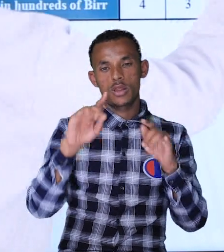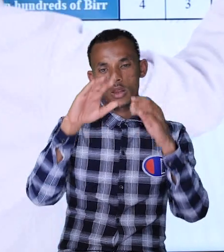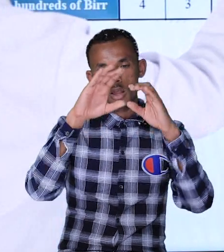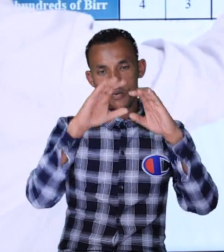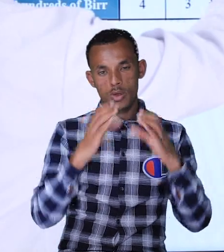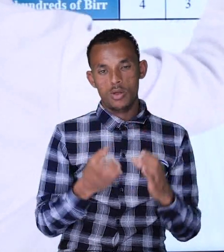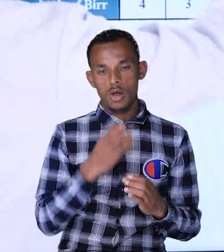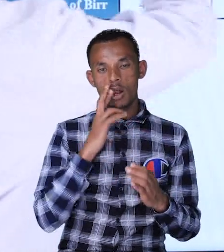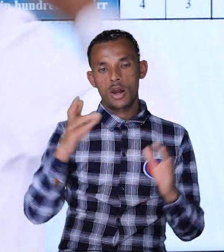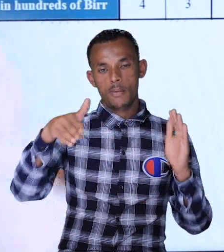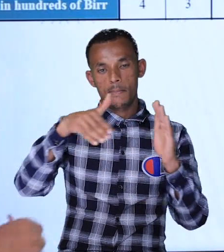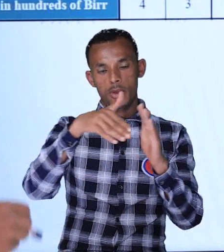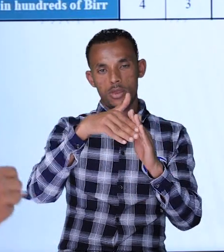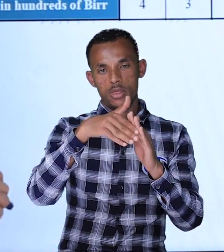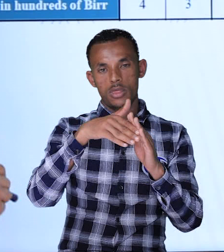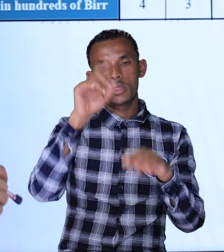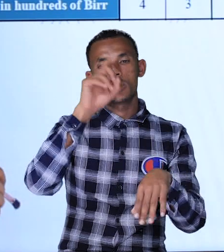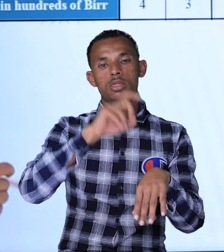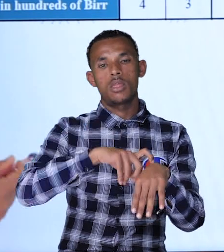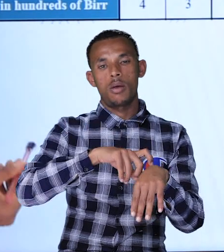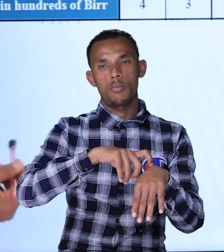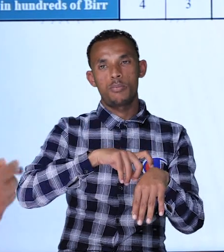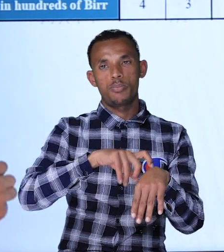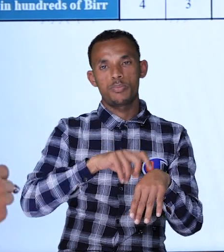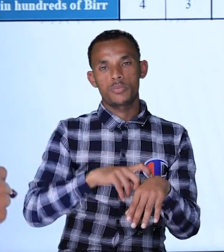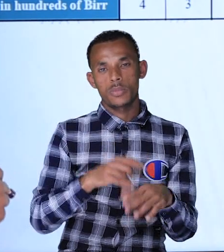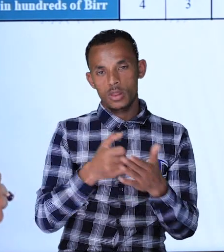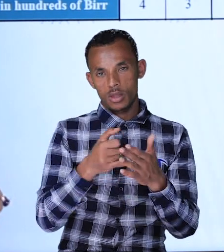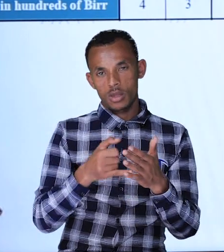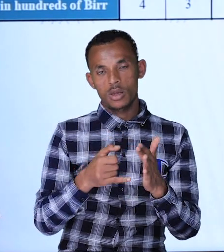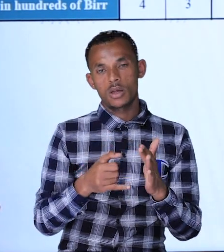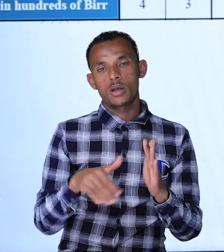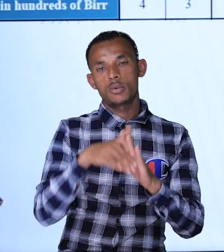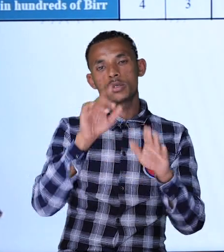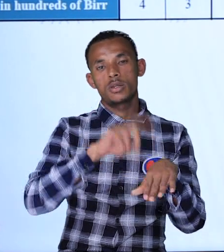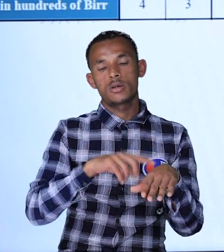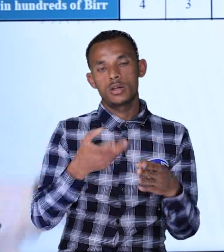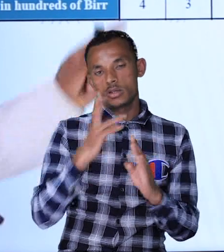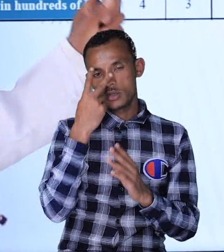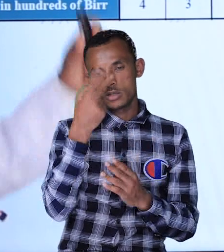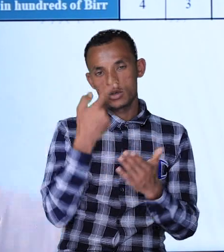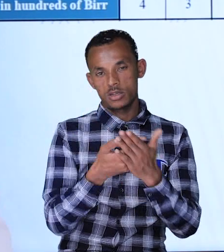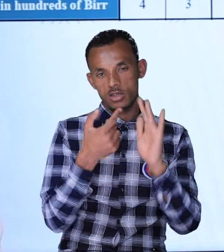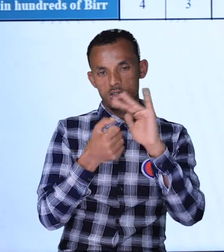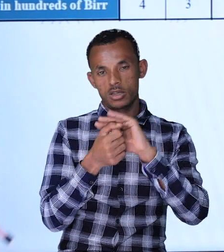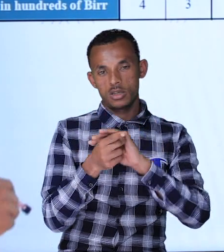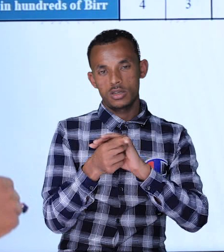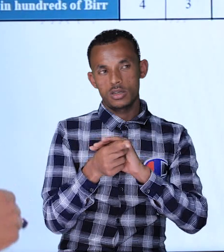are represent time. When the category represent time. So let's see this example.